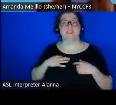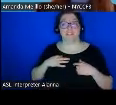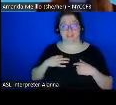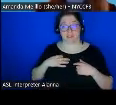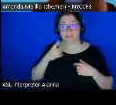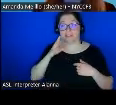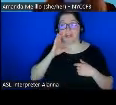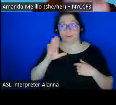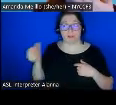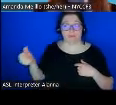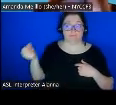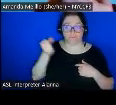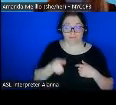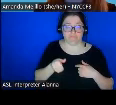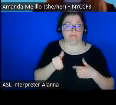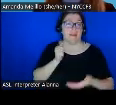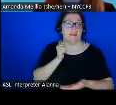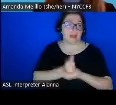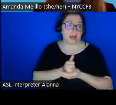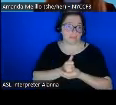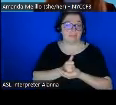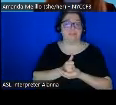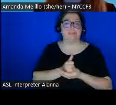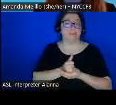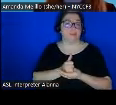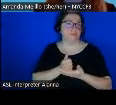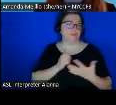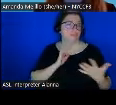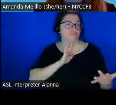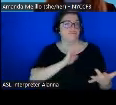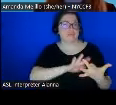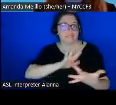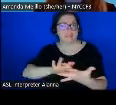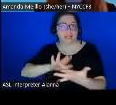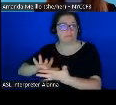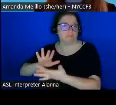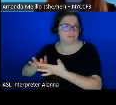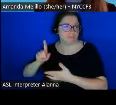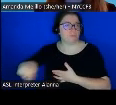to help us you know build up some capacity to reach out to these new communities